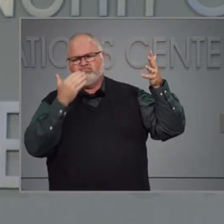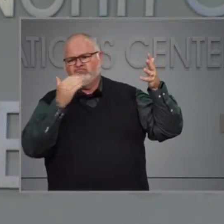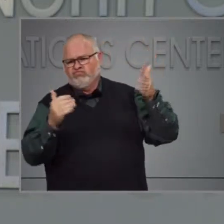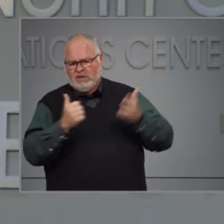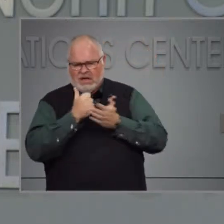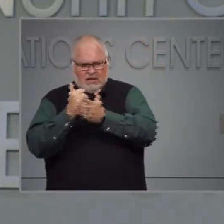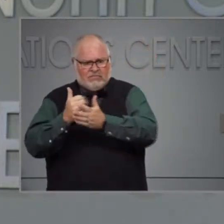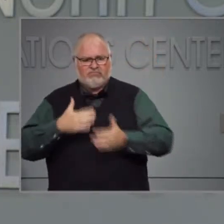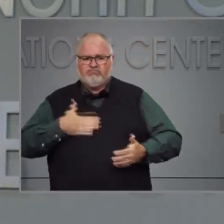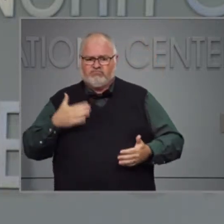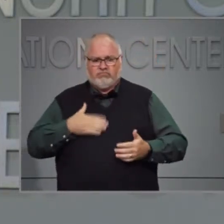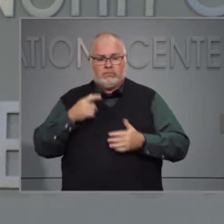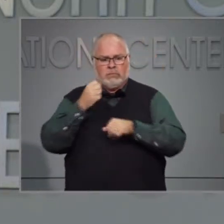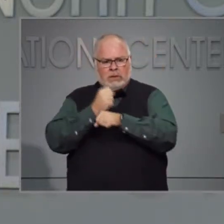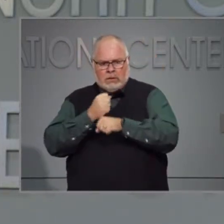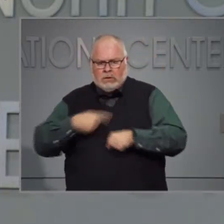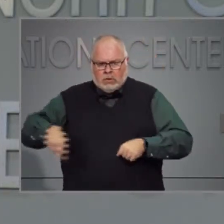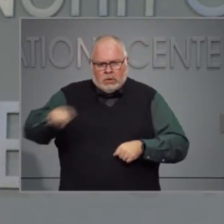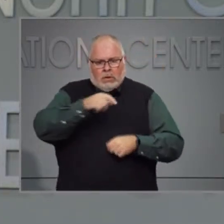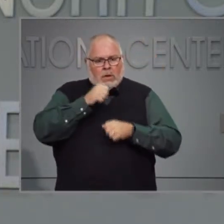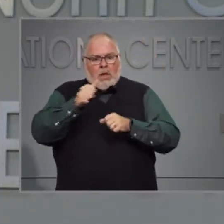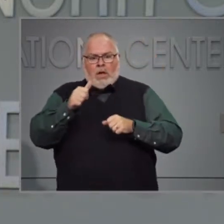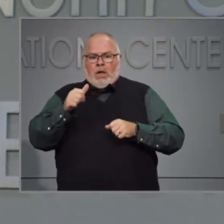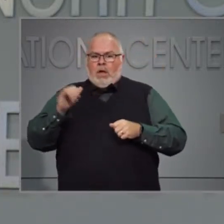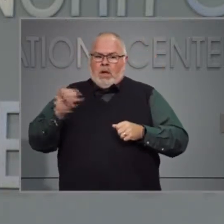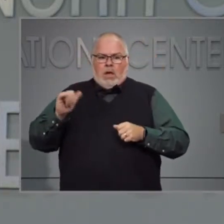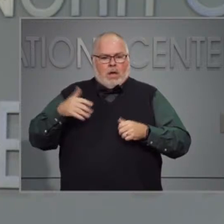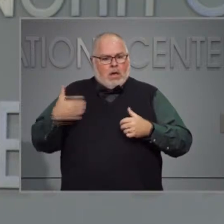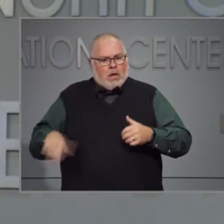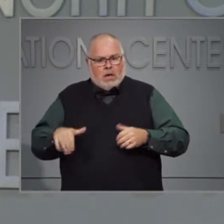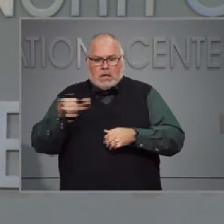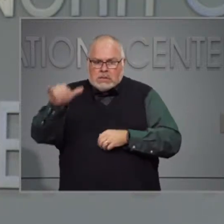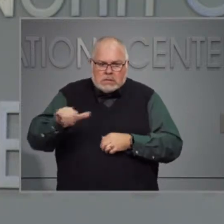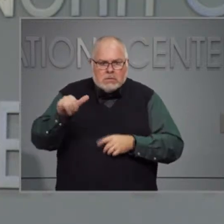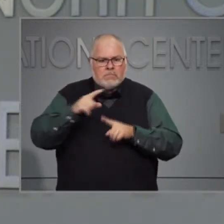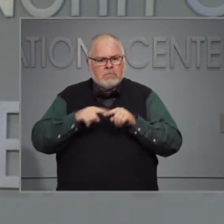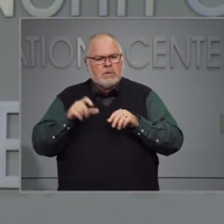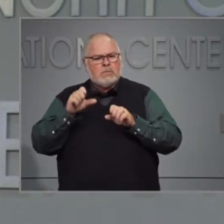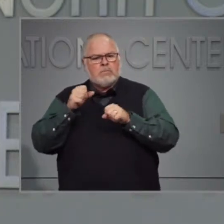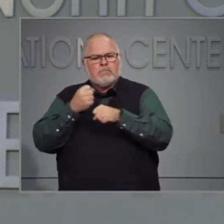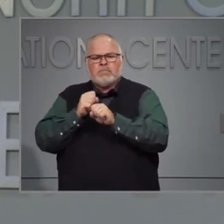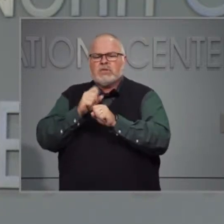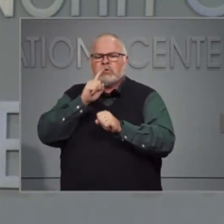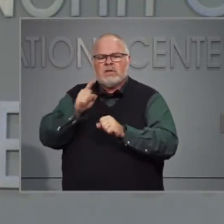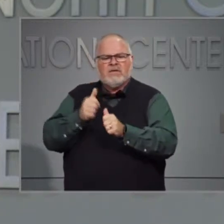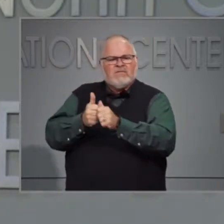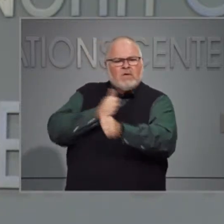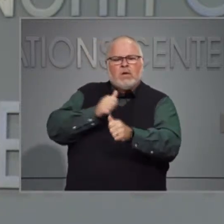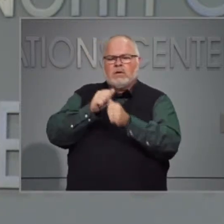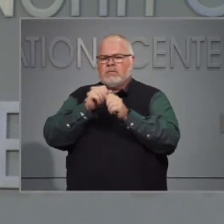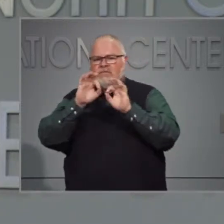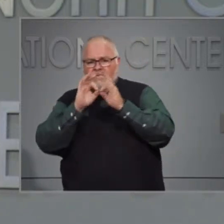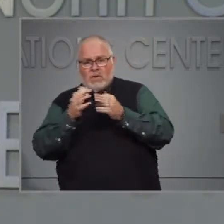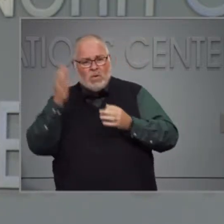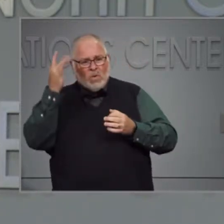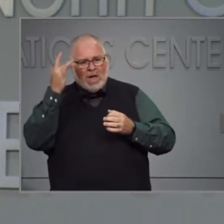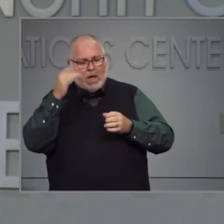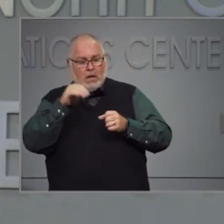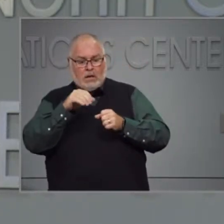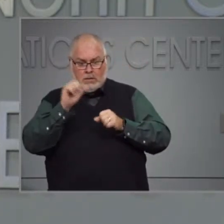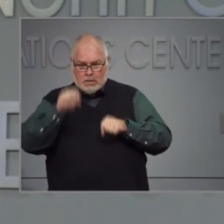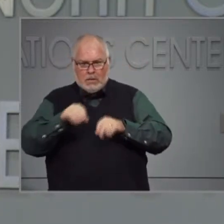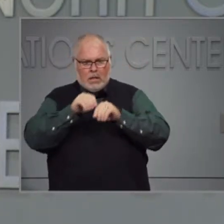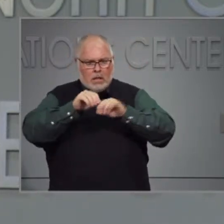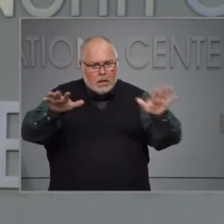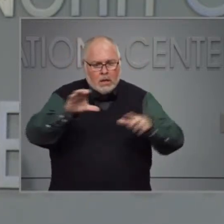not require hospitalization but need to avoid direct contact with their families due to exposure to COVID-19.